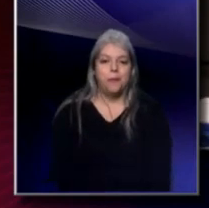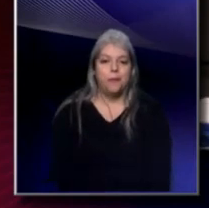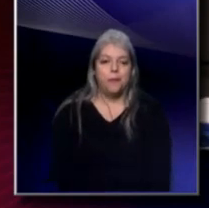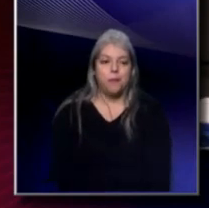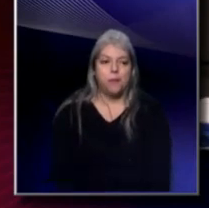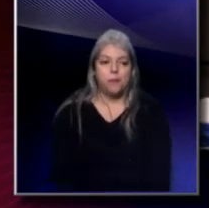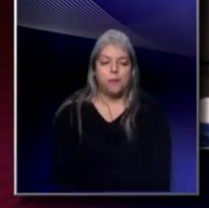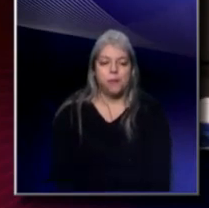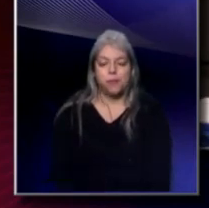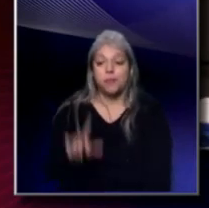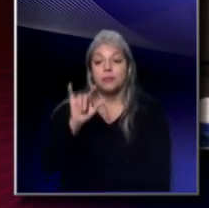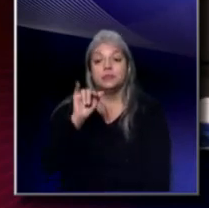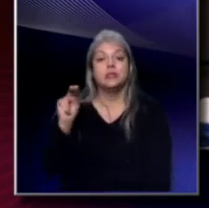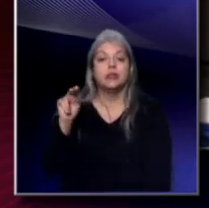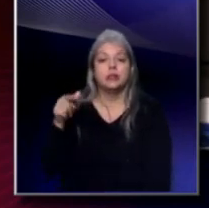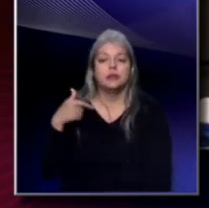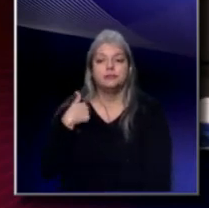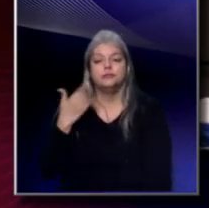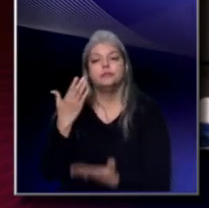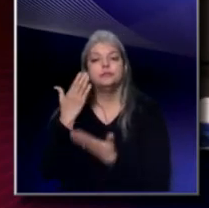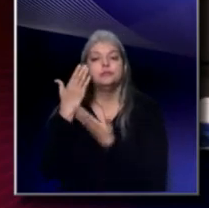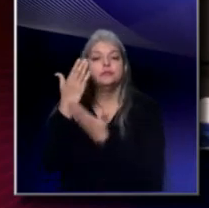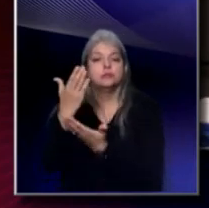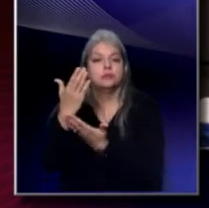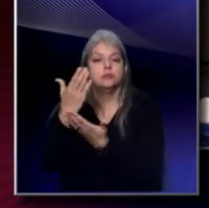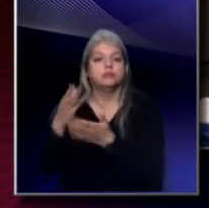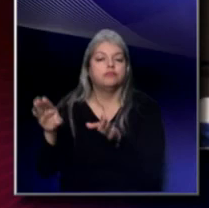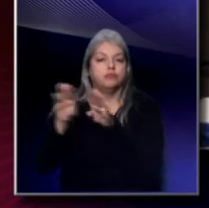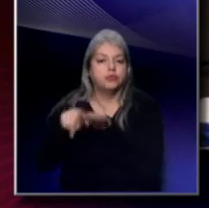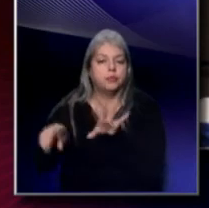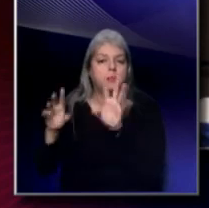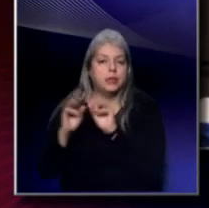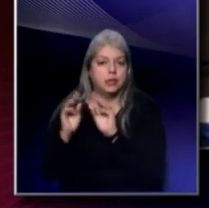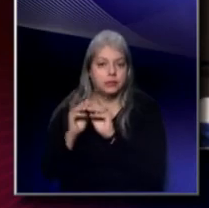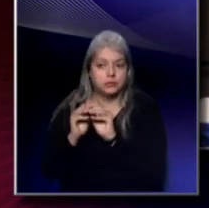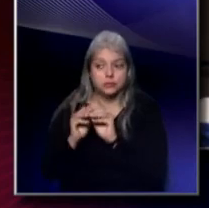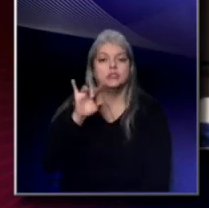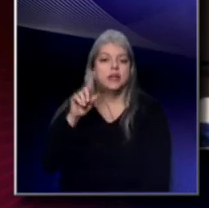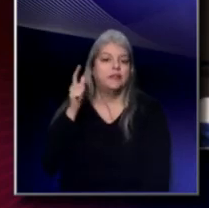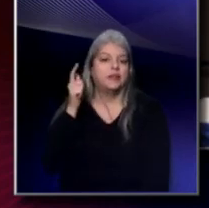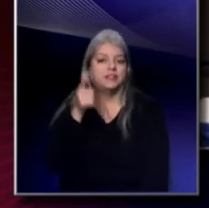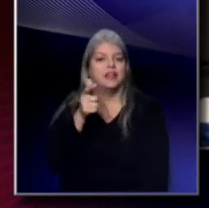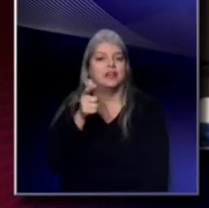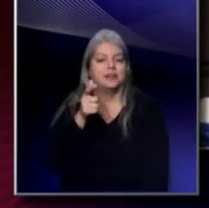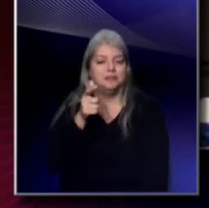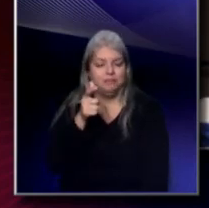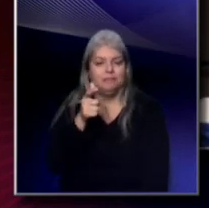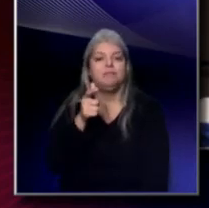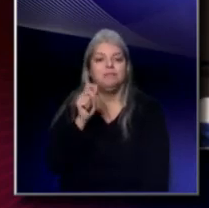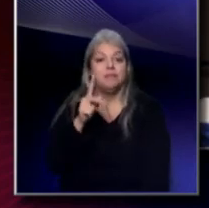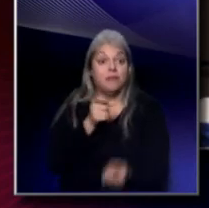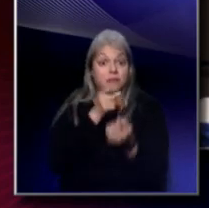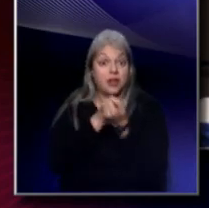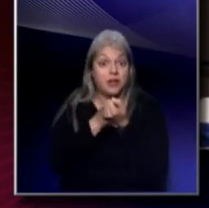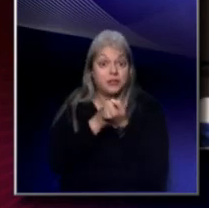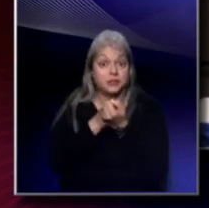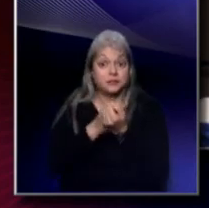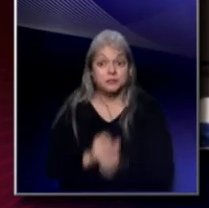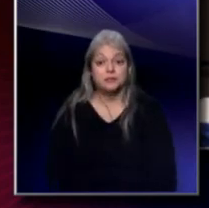This is Lynn. I move to the meeting. Do we have a second? Okay. All in favor say aye.